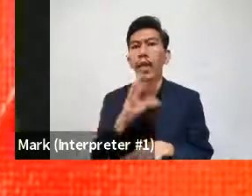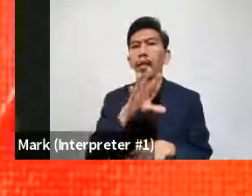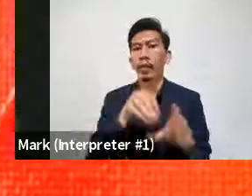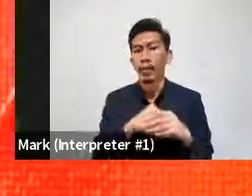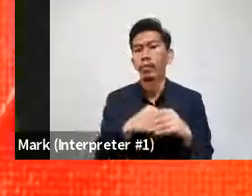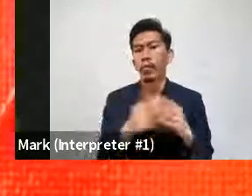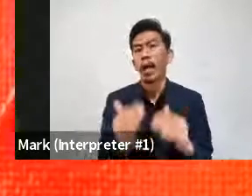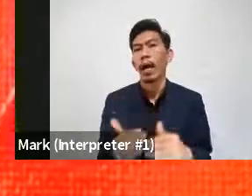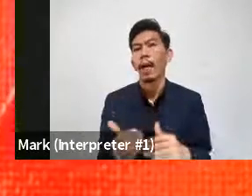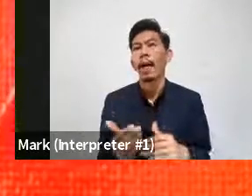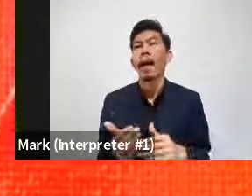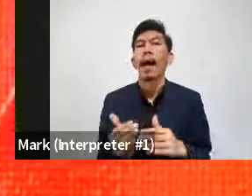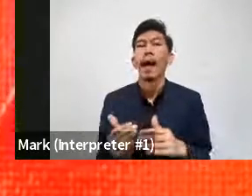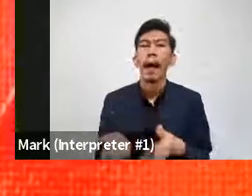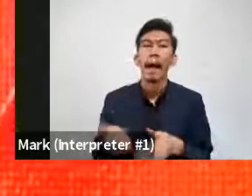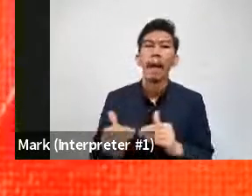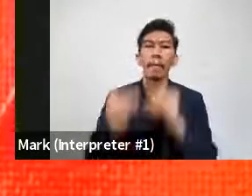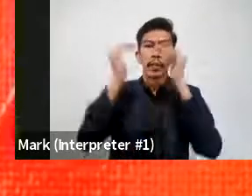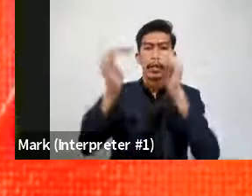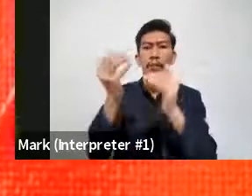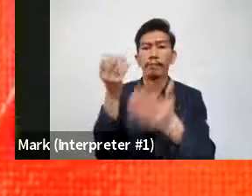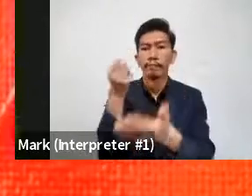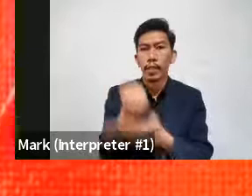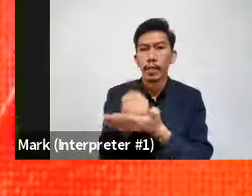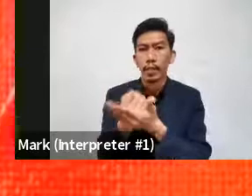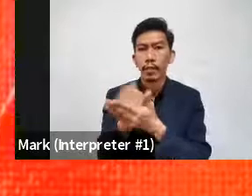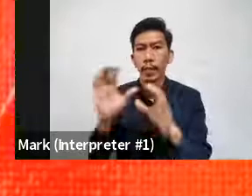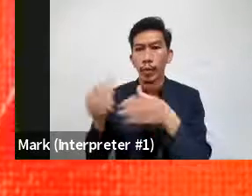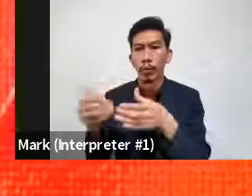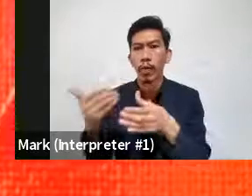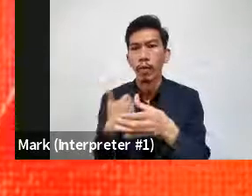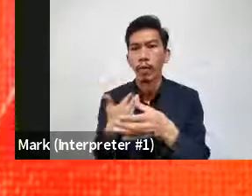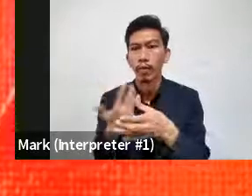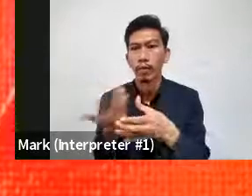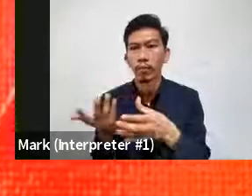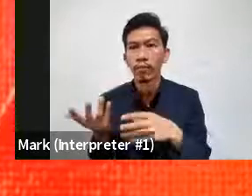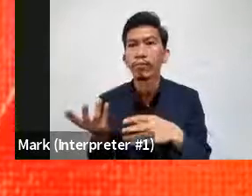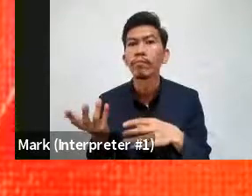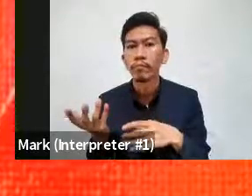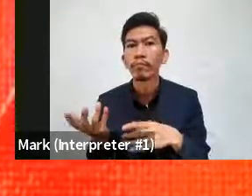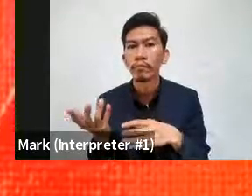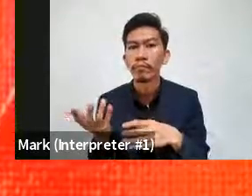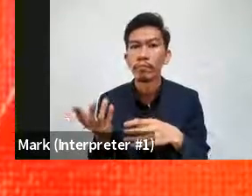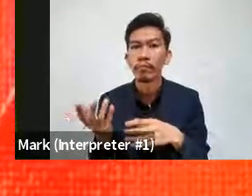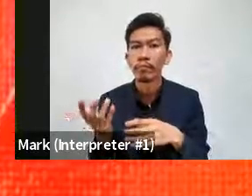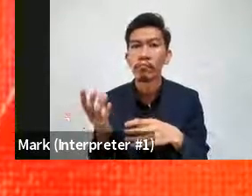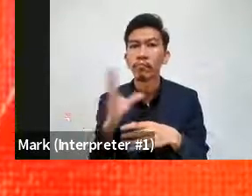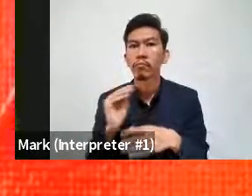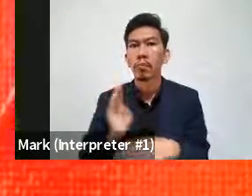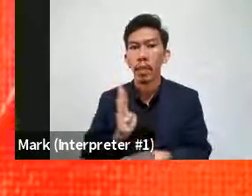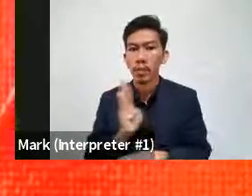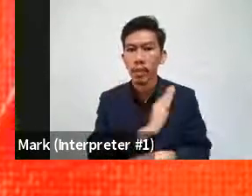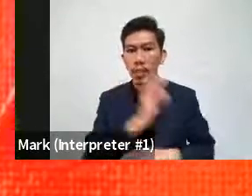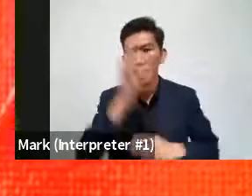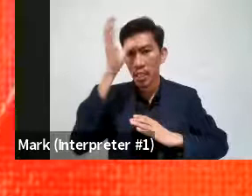upper income groups, having higher weighted quality of life score at baseline, and having breast cancer rather than